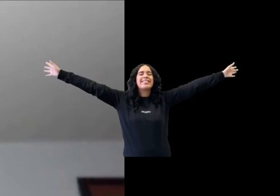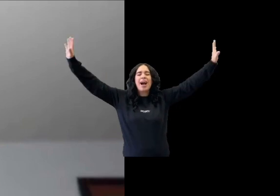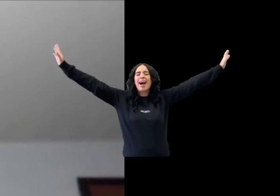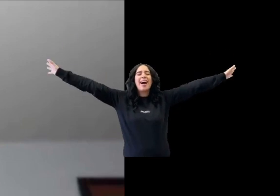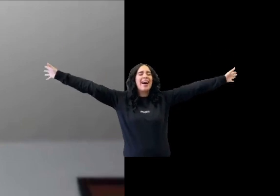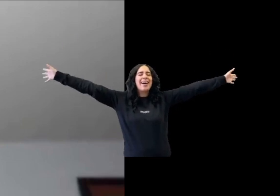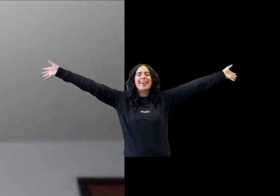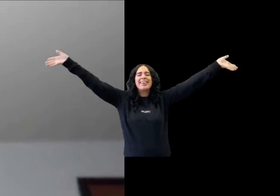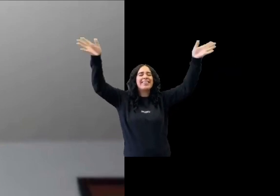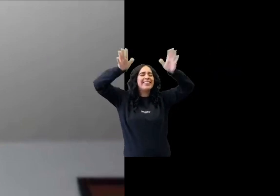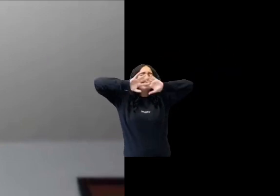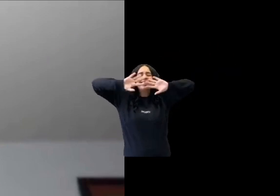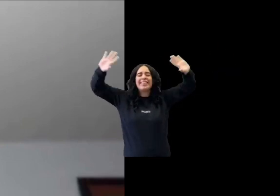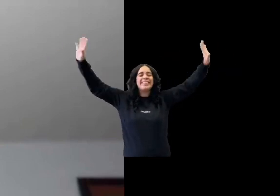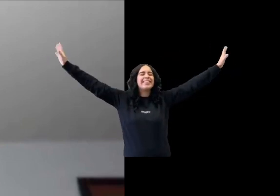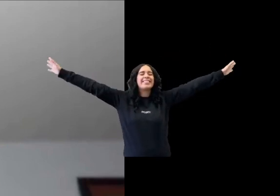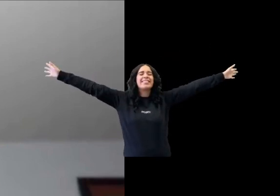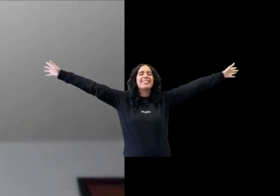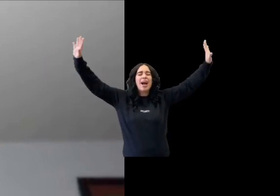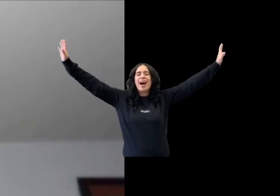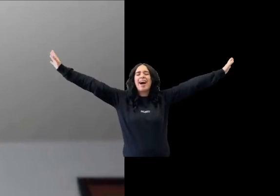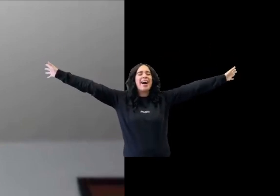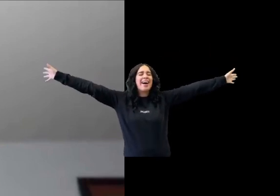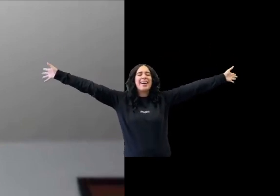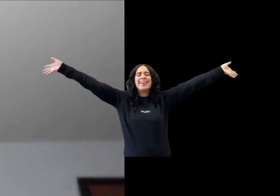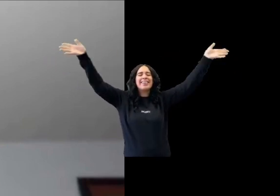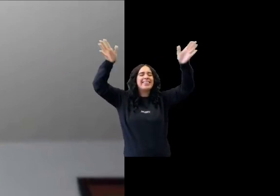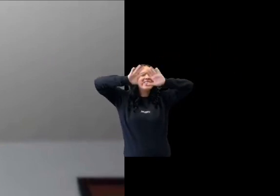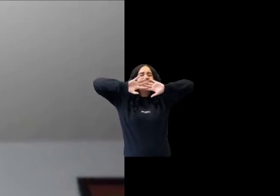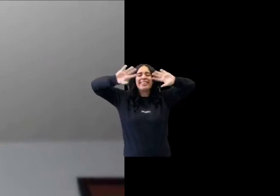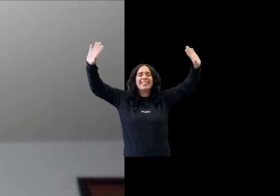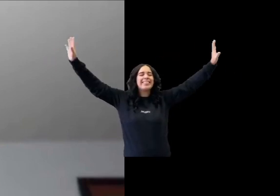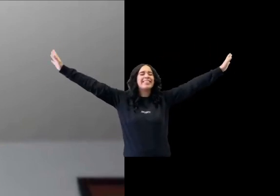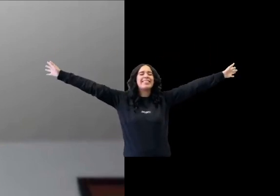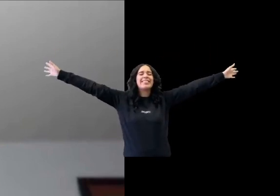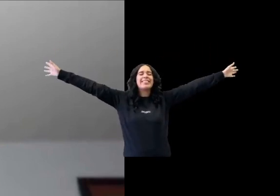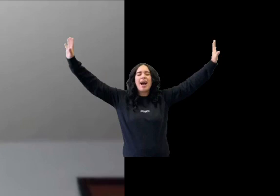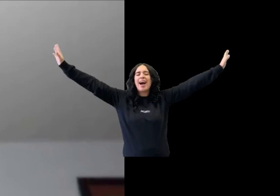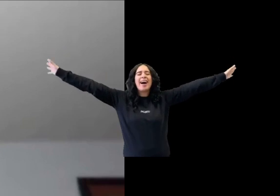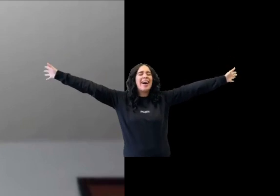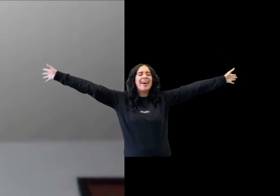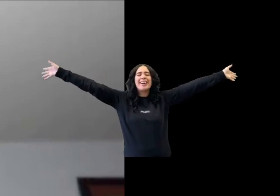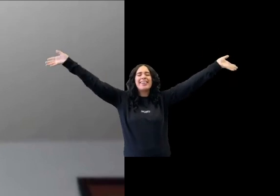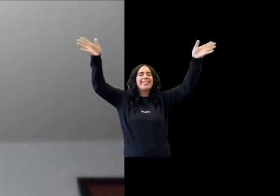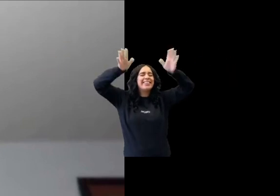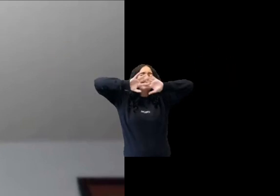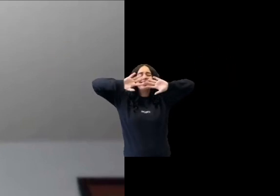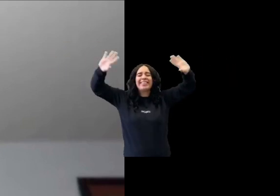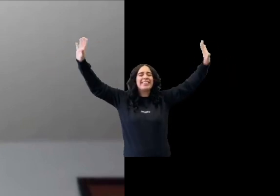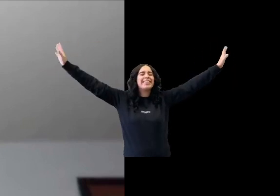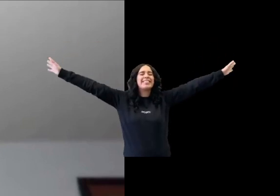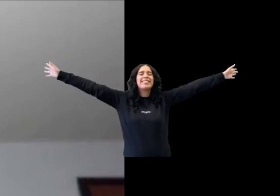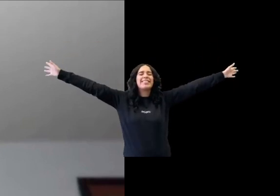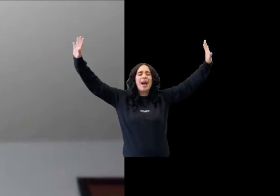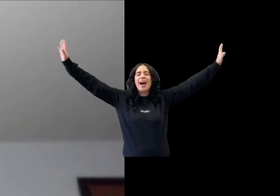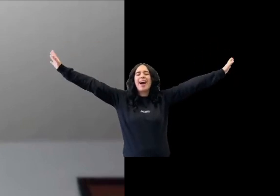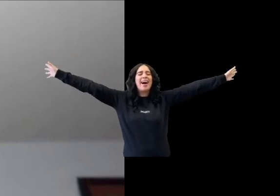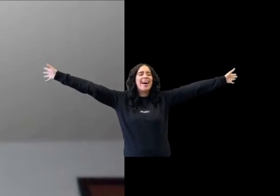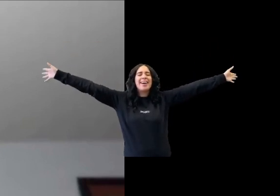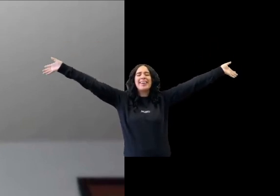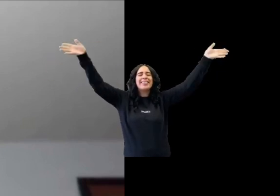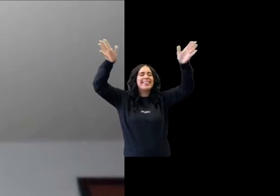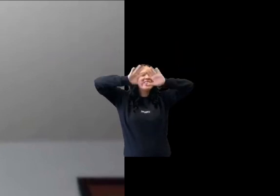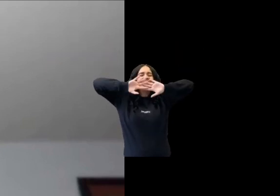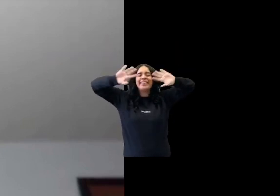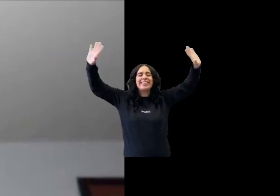words, you know how, you know, because Chris even said your feet was dirty. So what was your point of that DM? I don't even know what was your point.